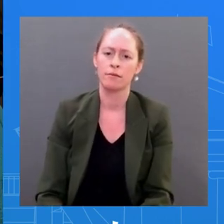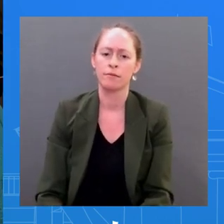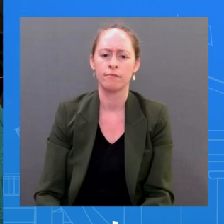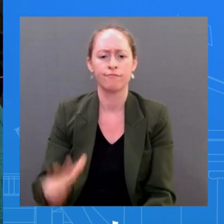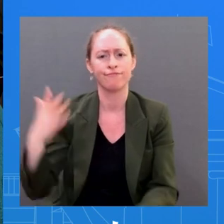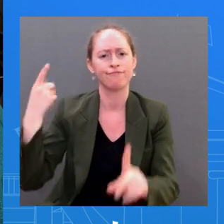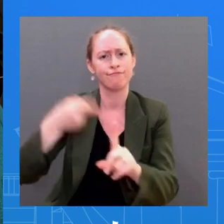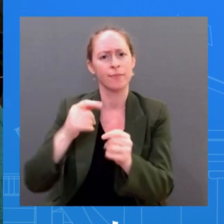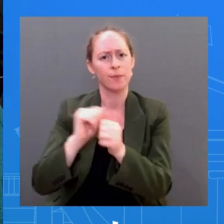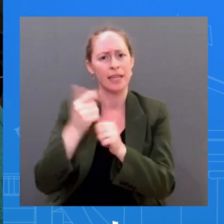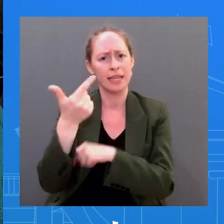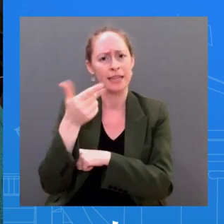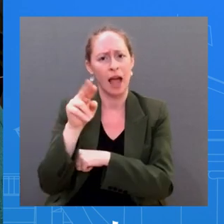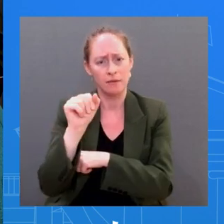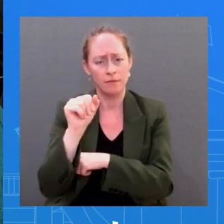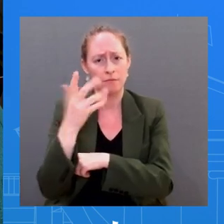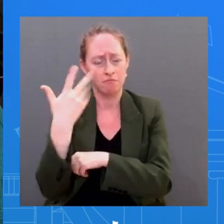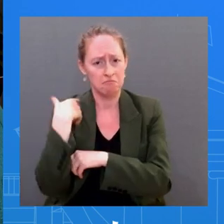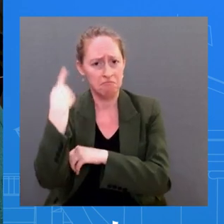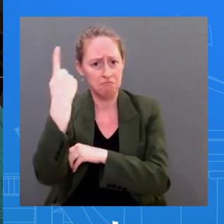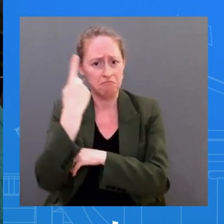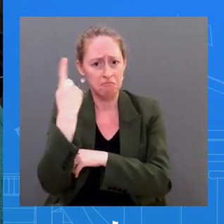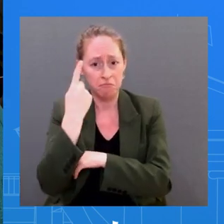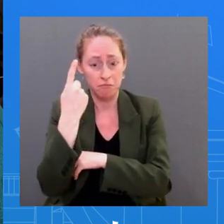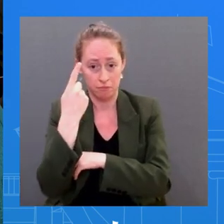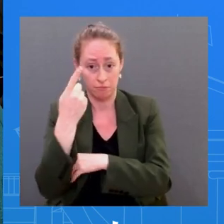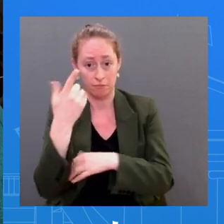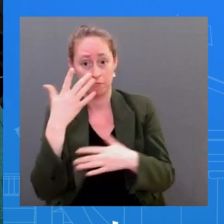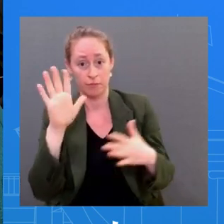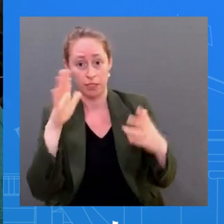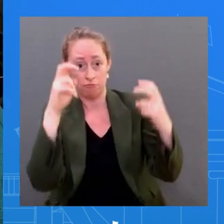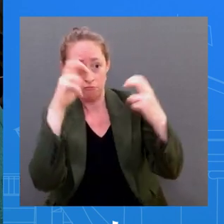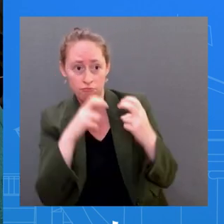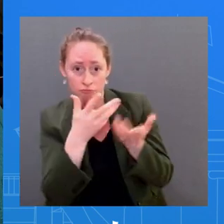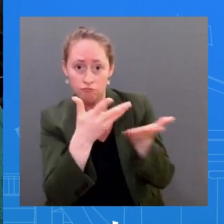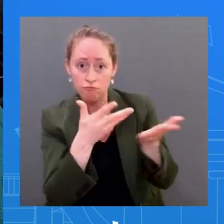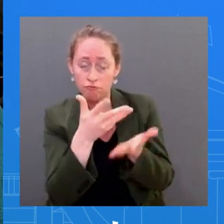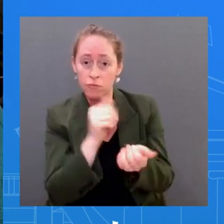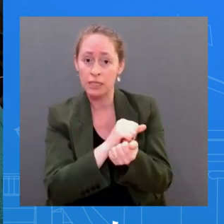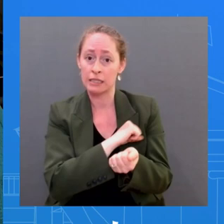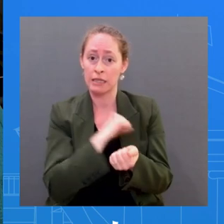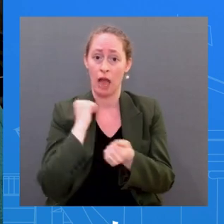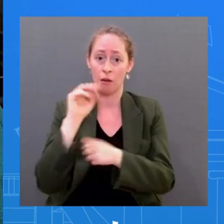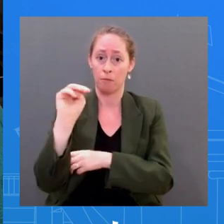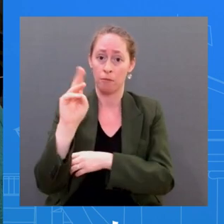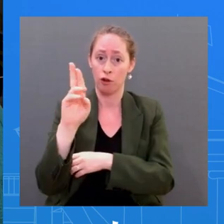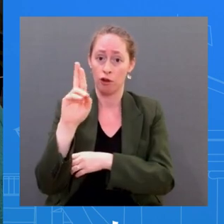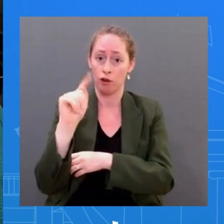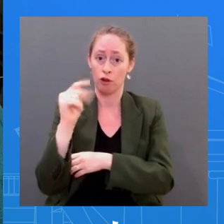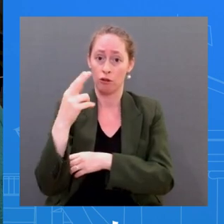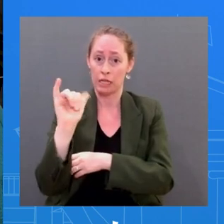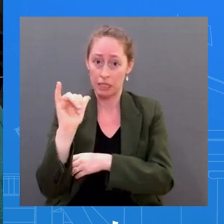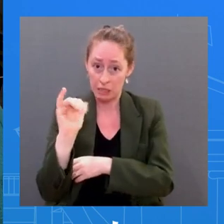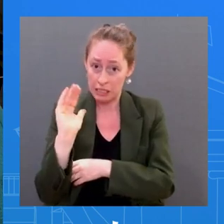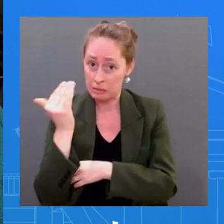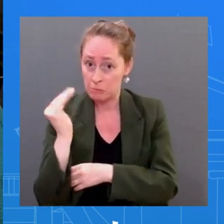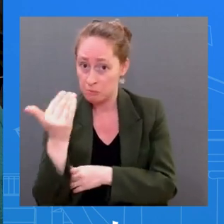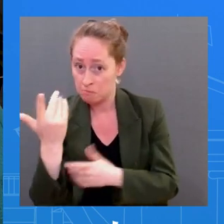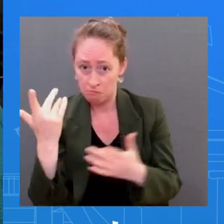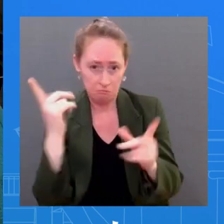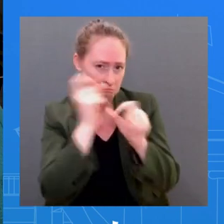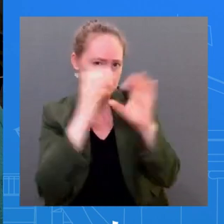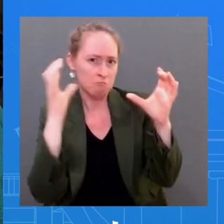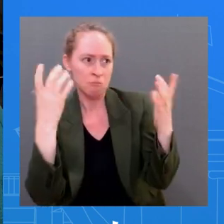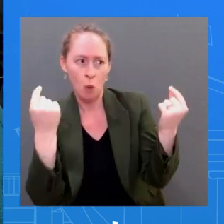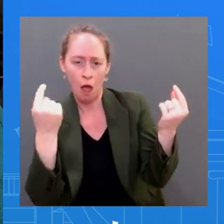today. You know, does the President have a clearer sense of where things are, what is possible on Capitol Hill, and also why is he turning to a Hollywood actor to